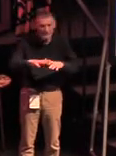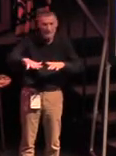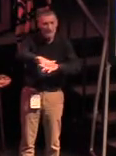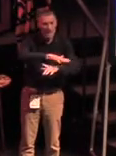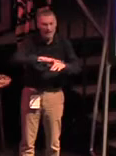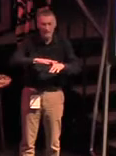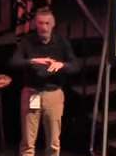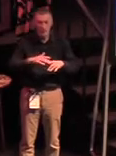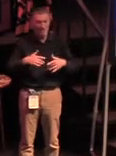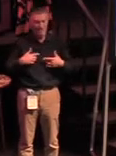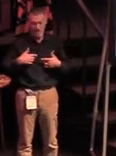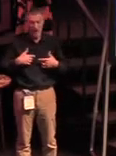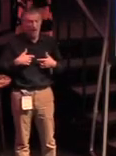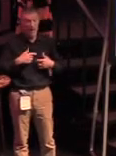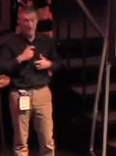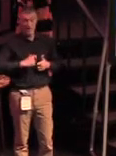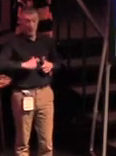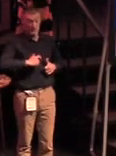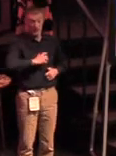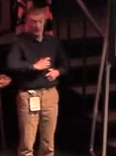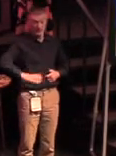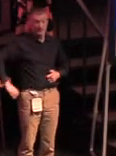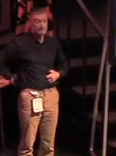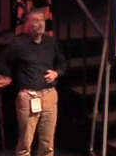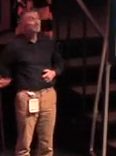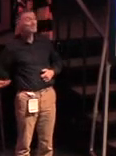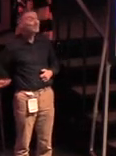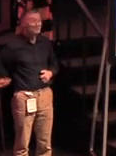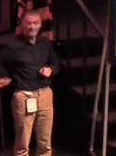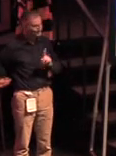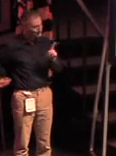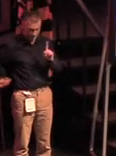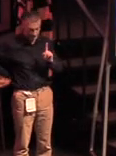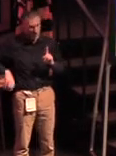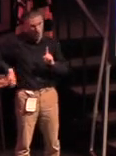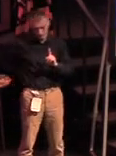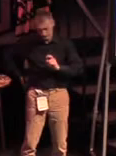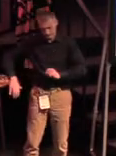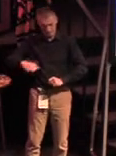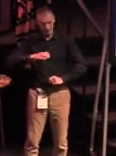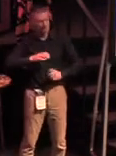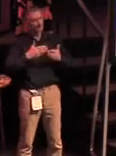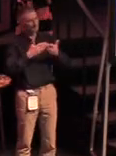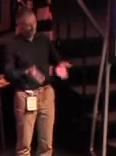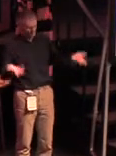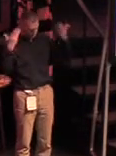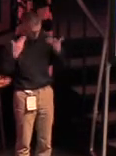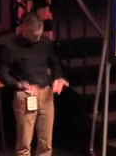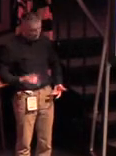day as they are and not leave bits of themselves at the door when they walk into the building. That's the hard bit.